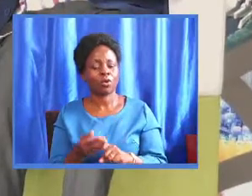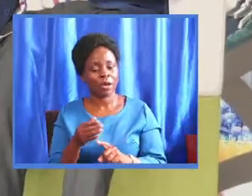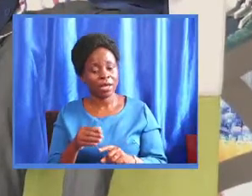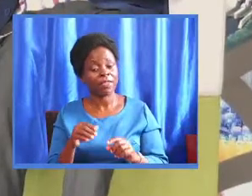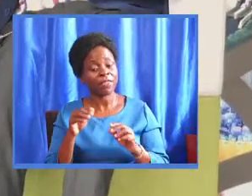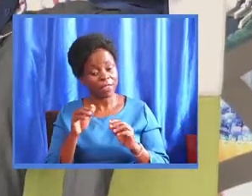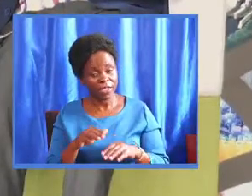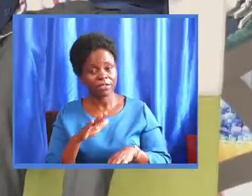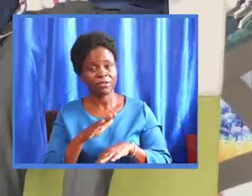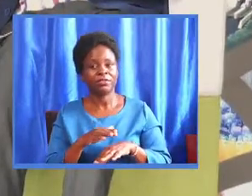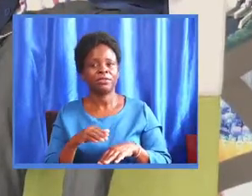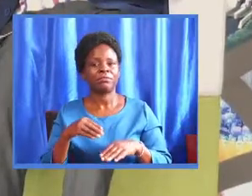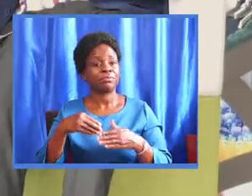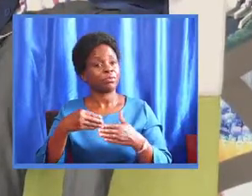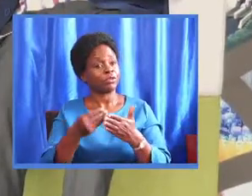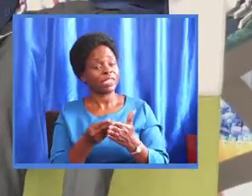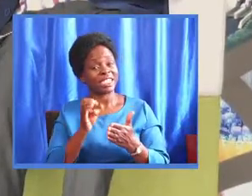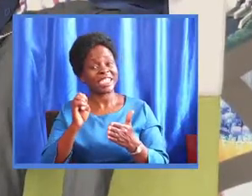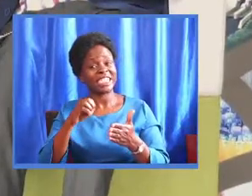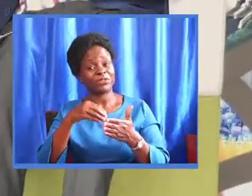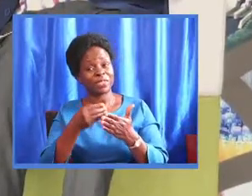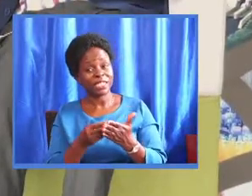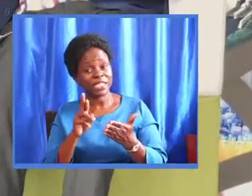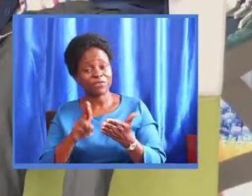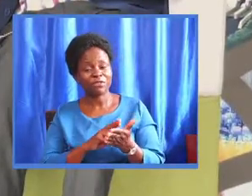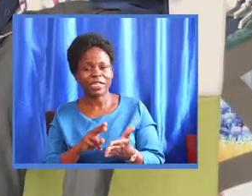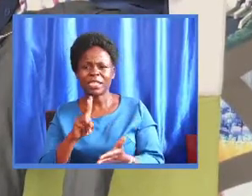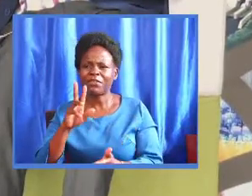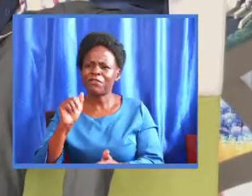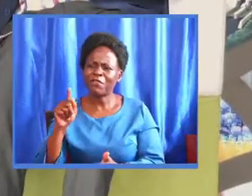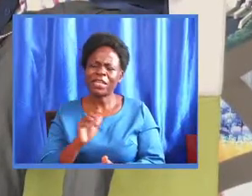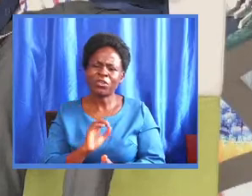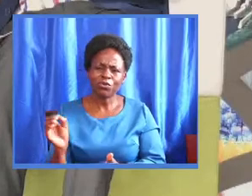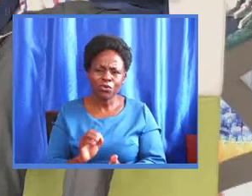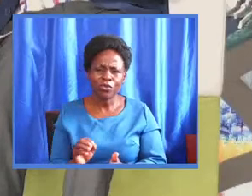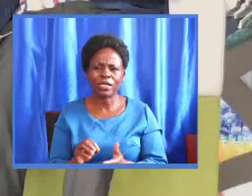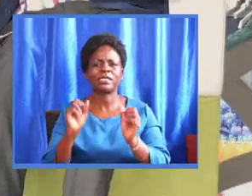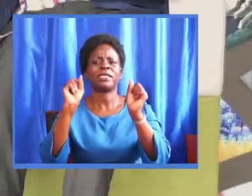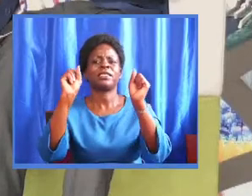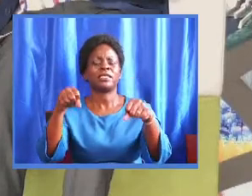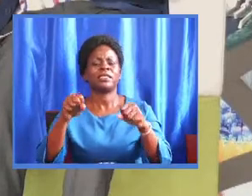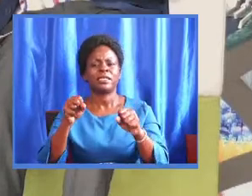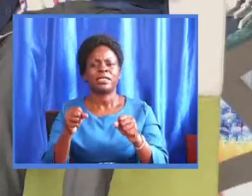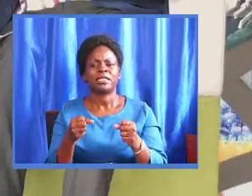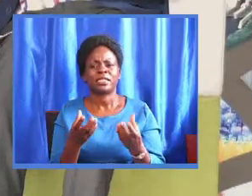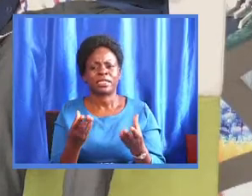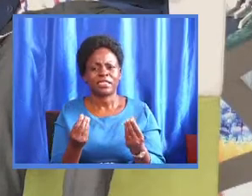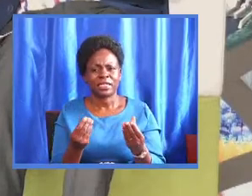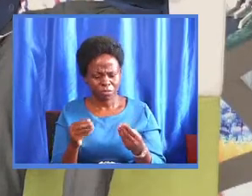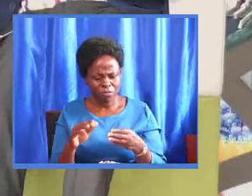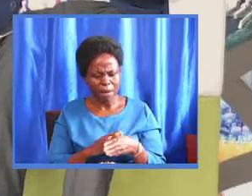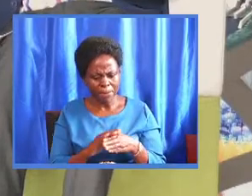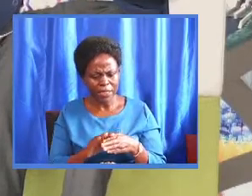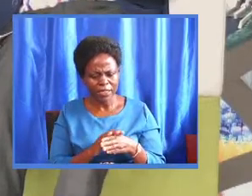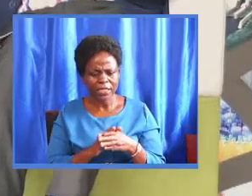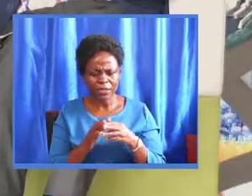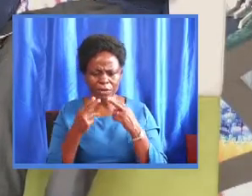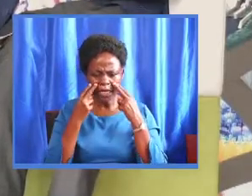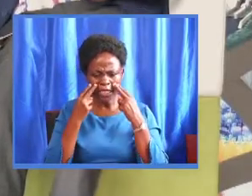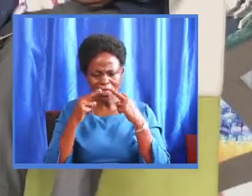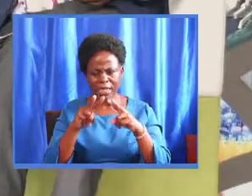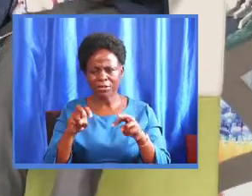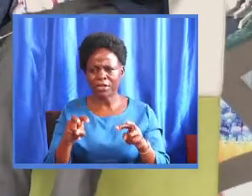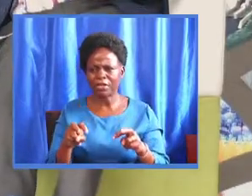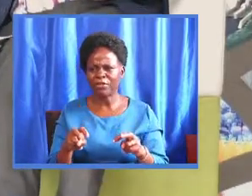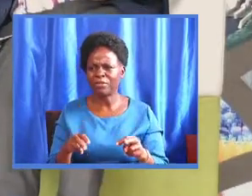invoicing or receipting if they are not registered for VAT, so that it can be seen. Your transactions will be seen. And if your level freeze, how